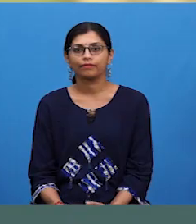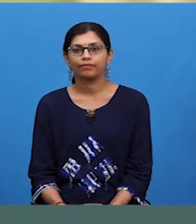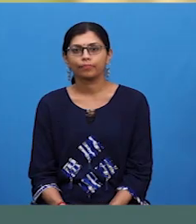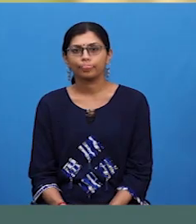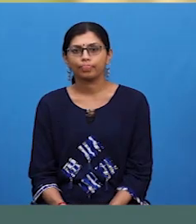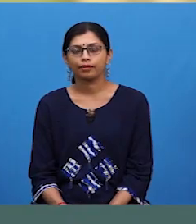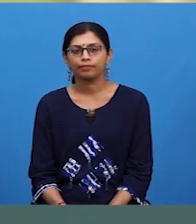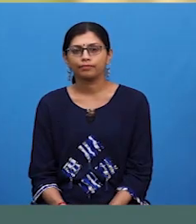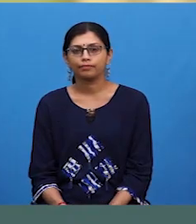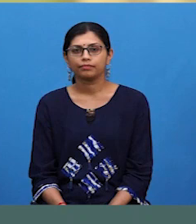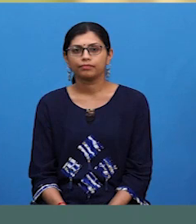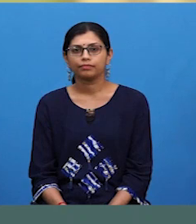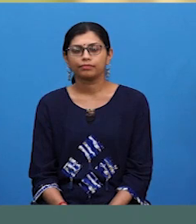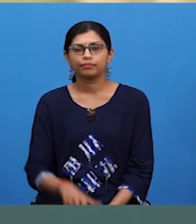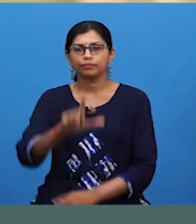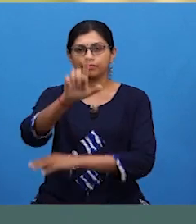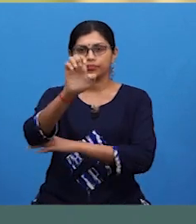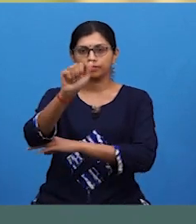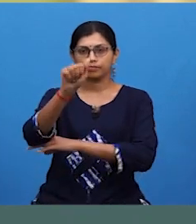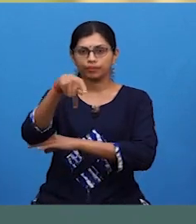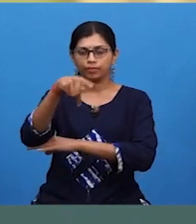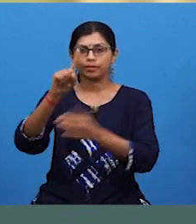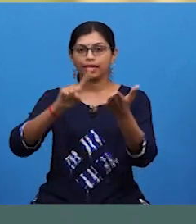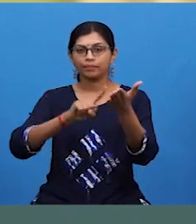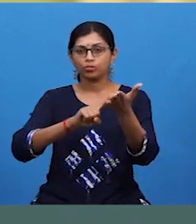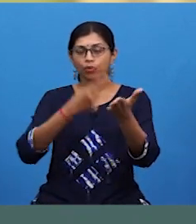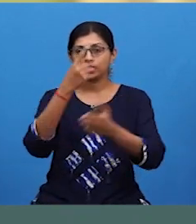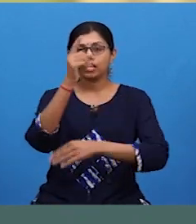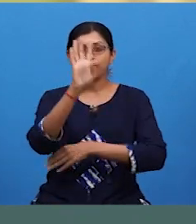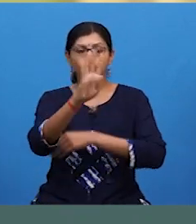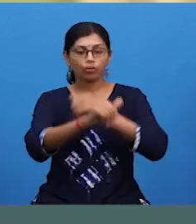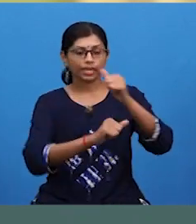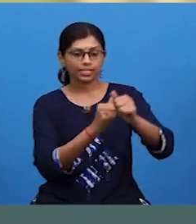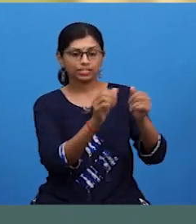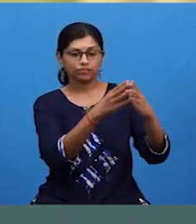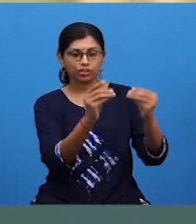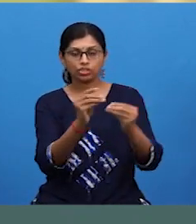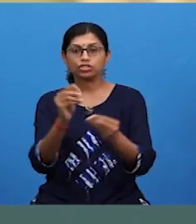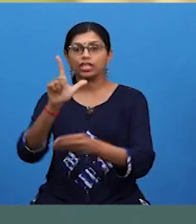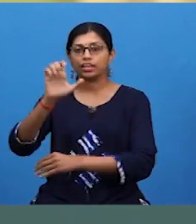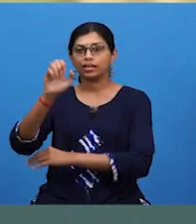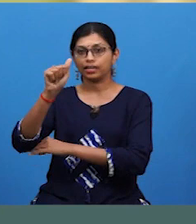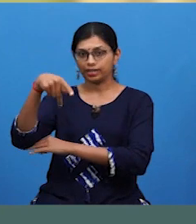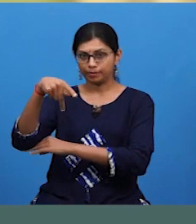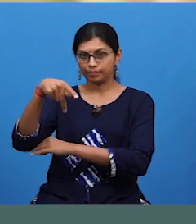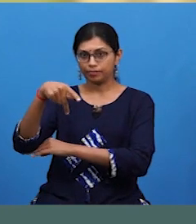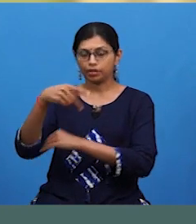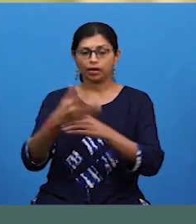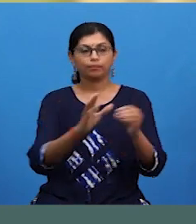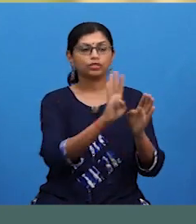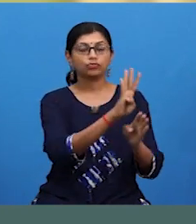Well. Leap year only happens once in every 4 years.